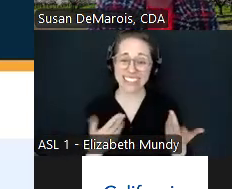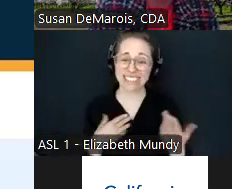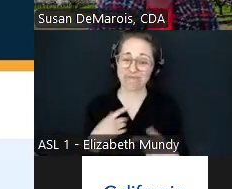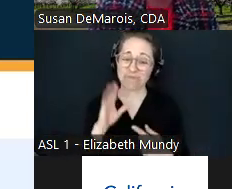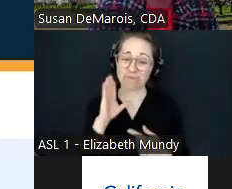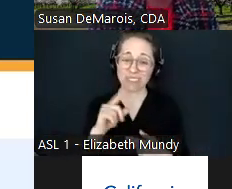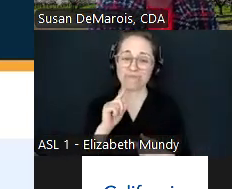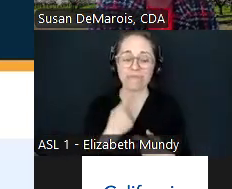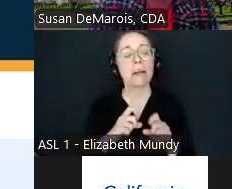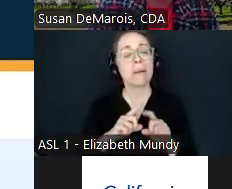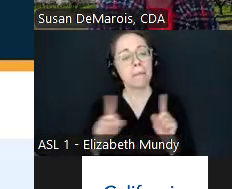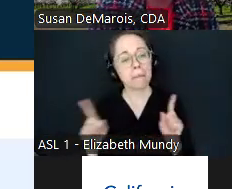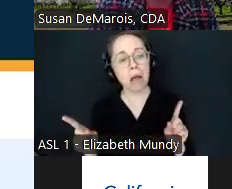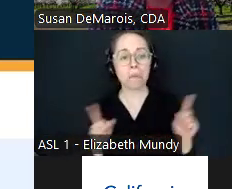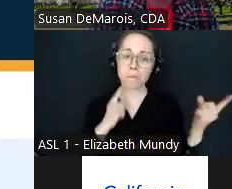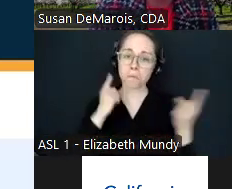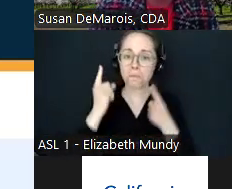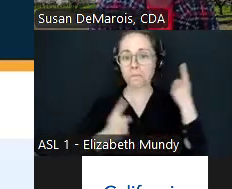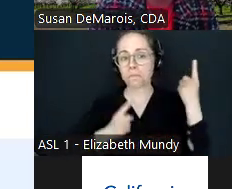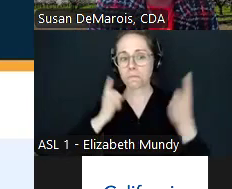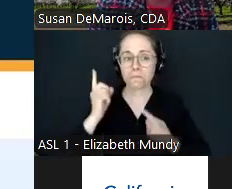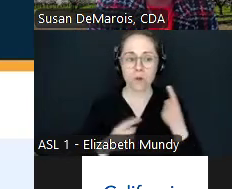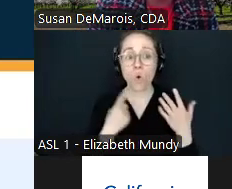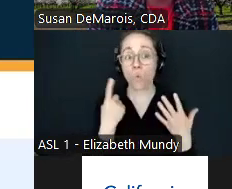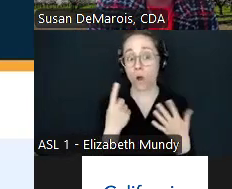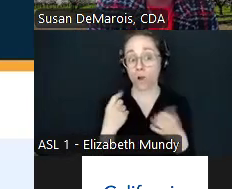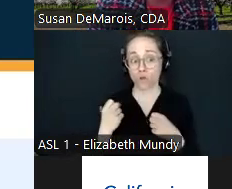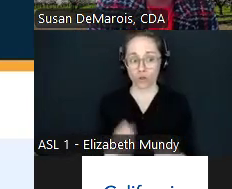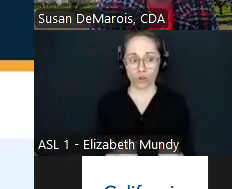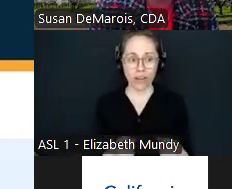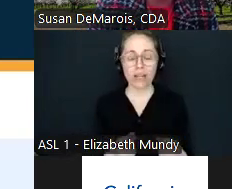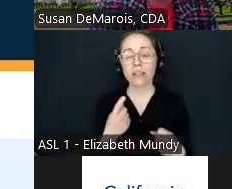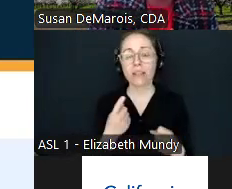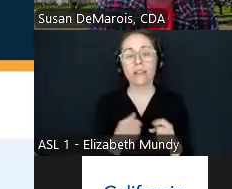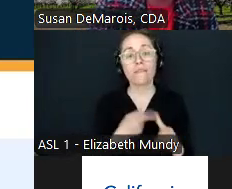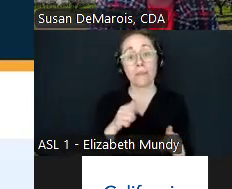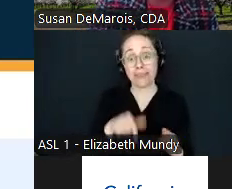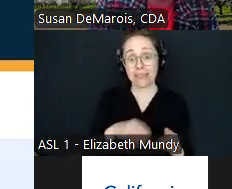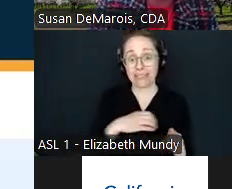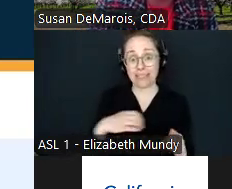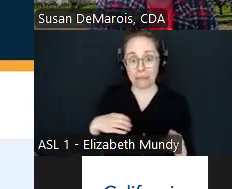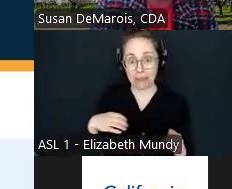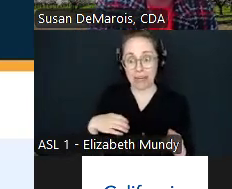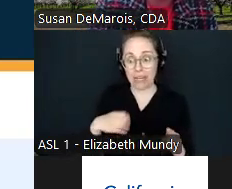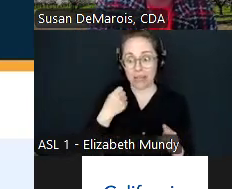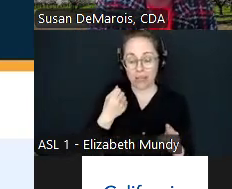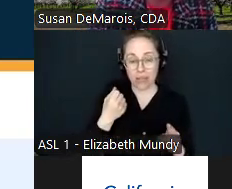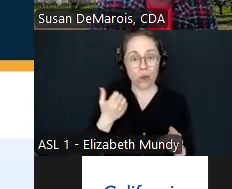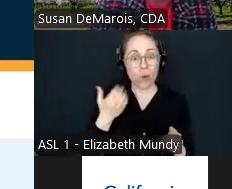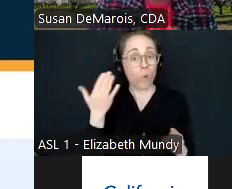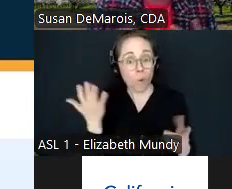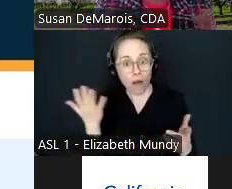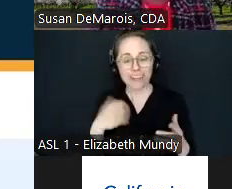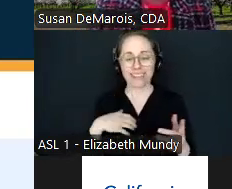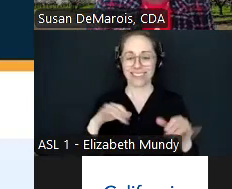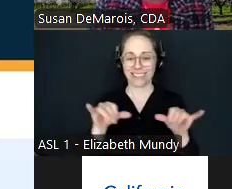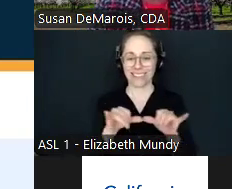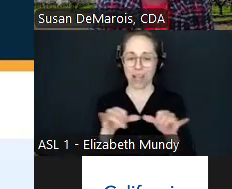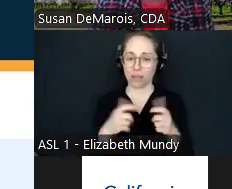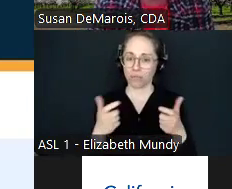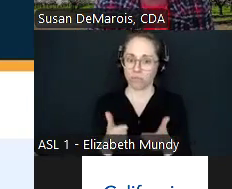thought. One of the strengths of the Impact Committee is the size that we're able to, and